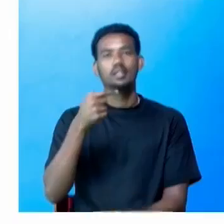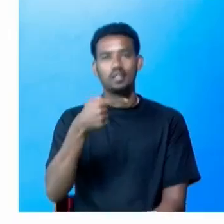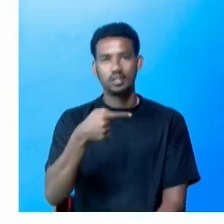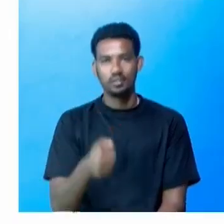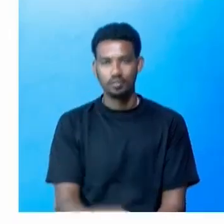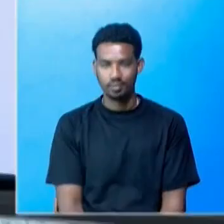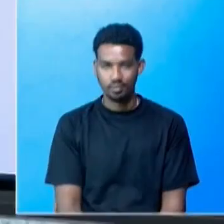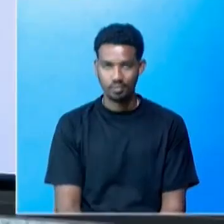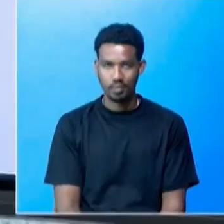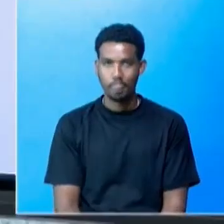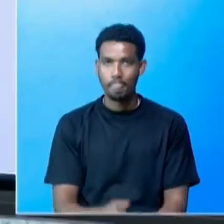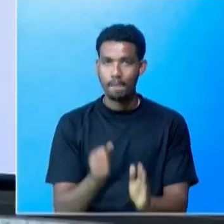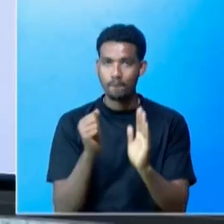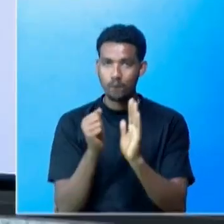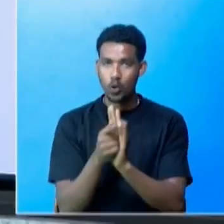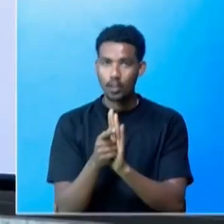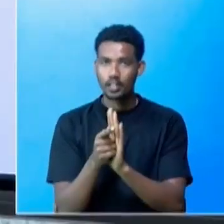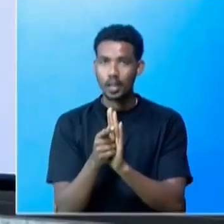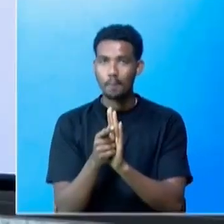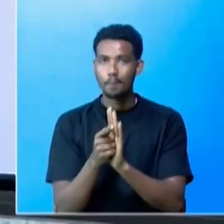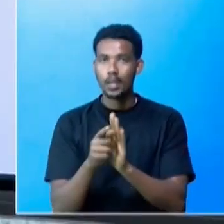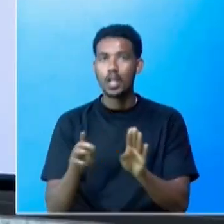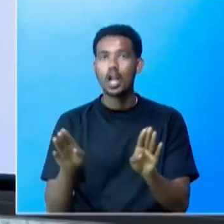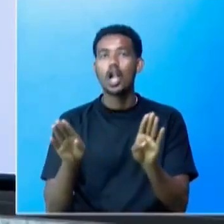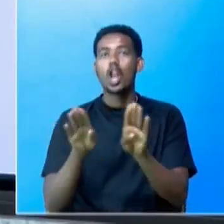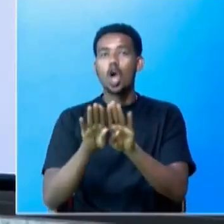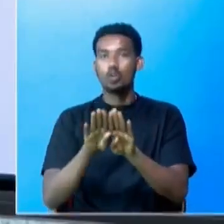Here is, for example, we can say close,